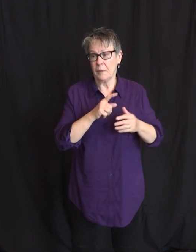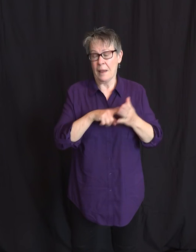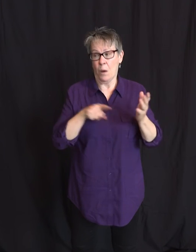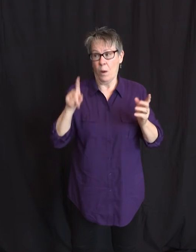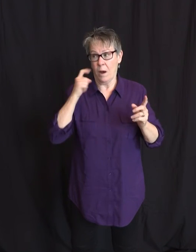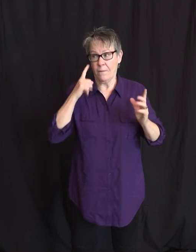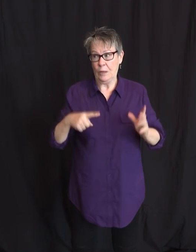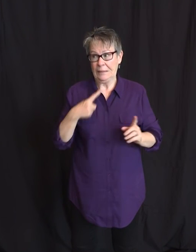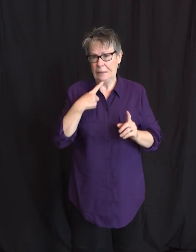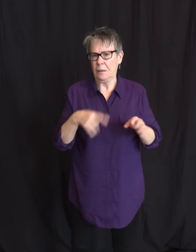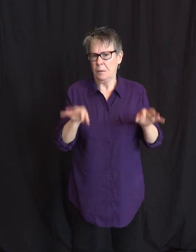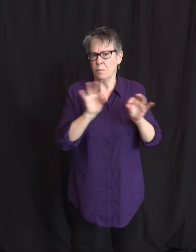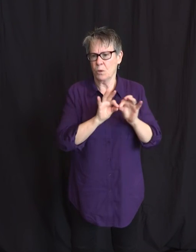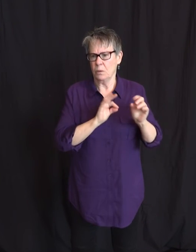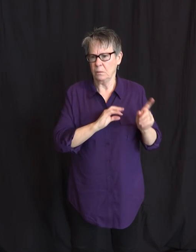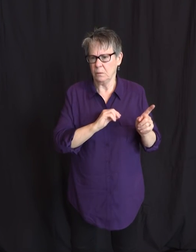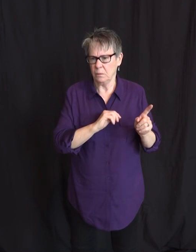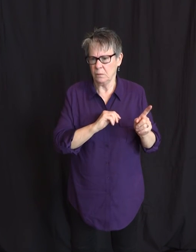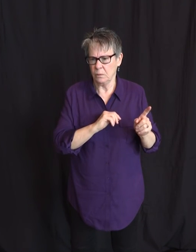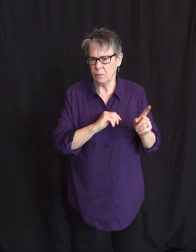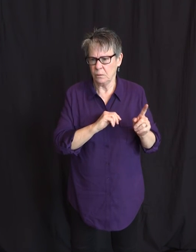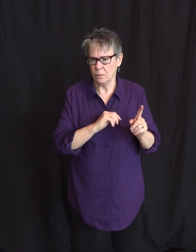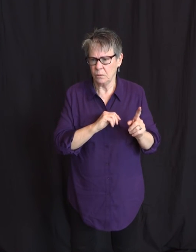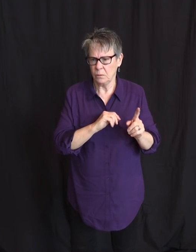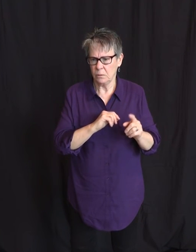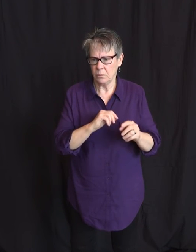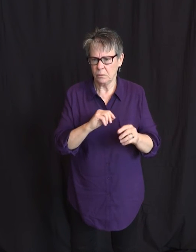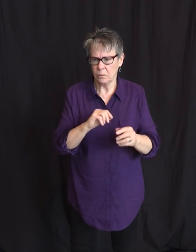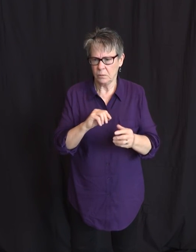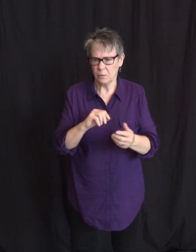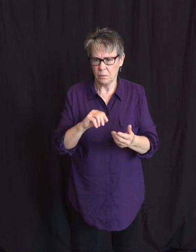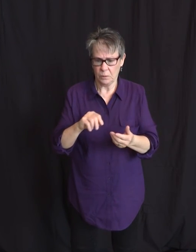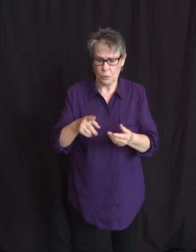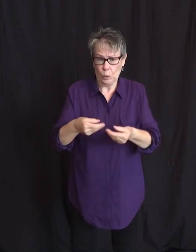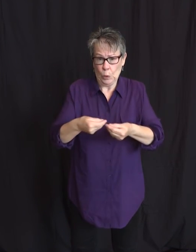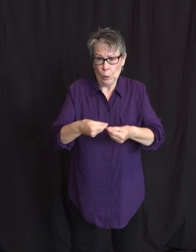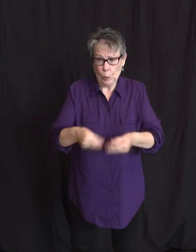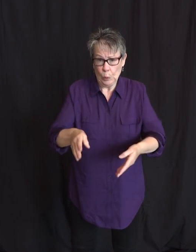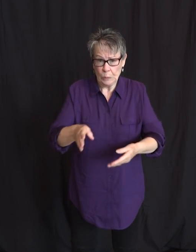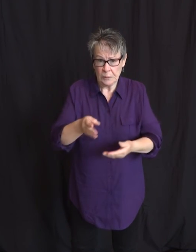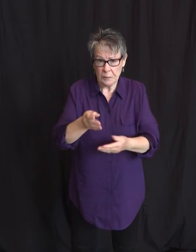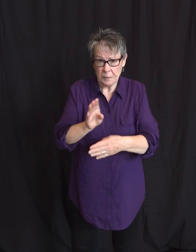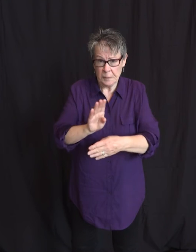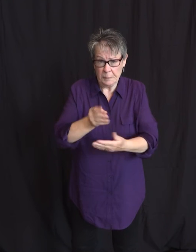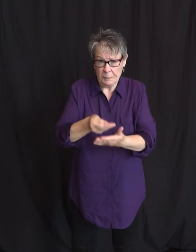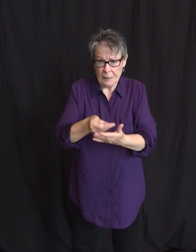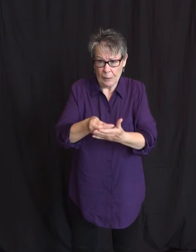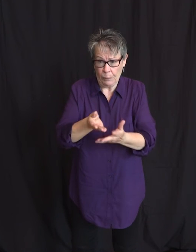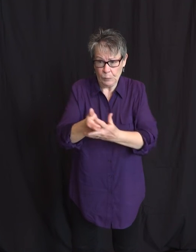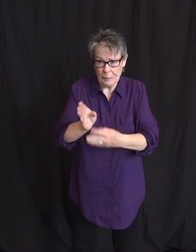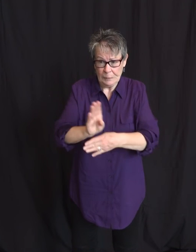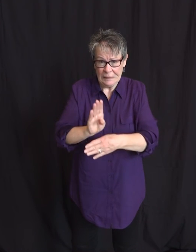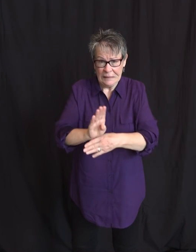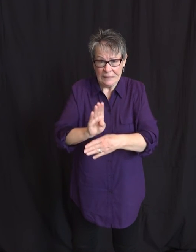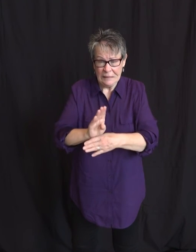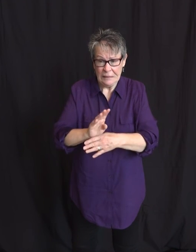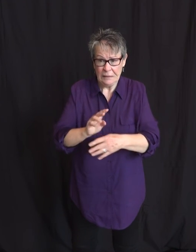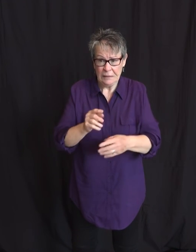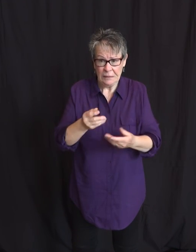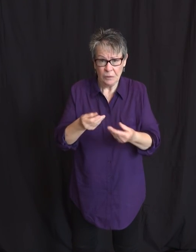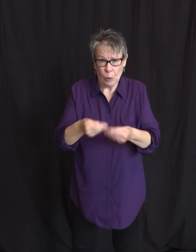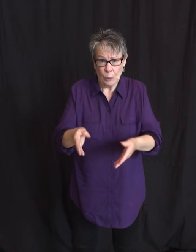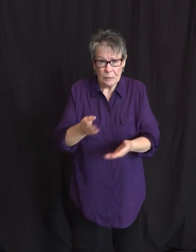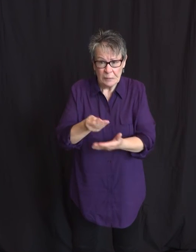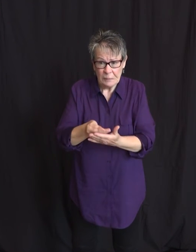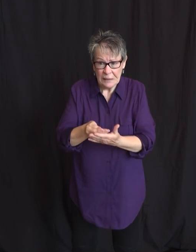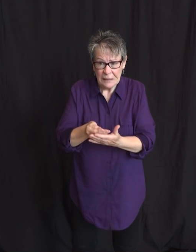what, lost revenues do not factor into this, no matter how much progress we've made, no matter how hard we try. In the original CARES Act, that's